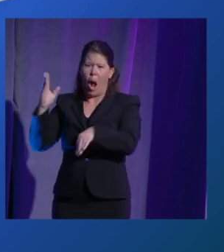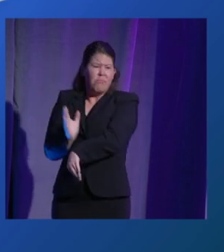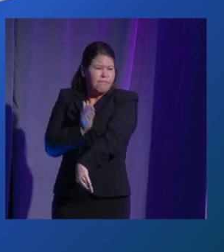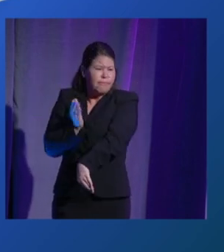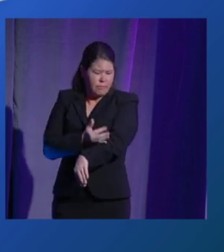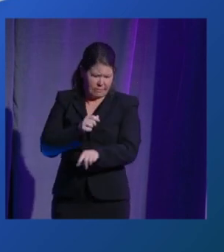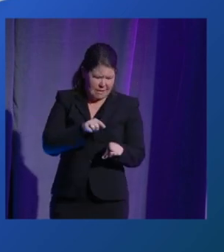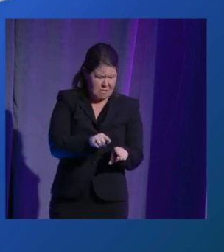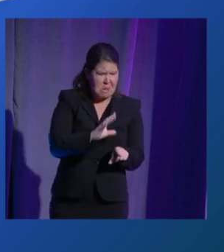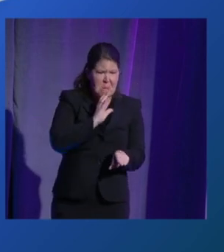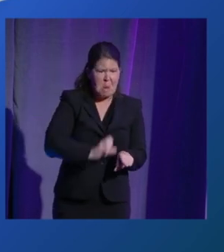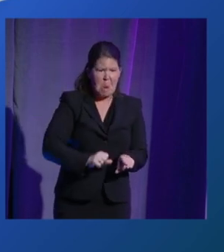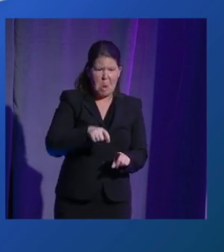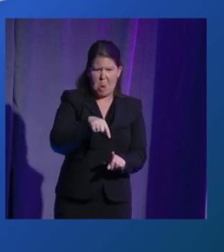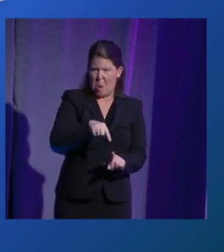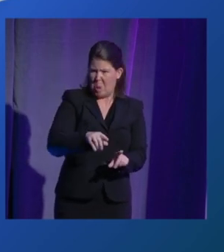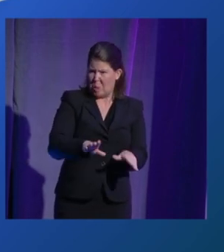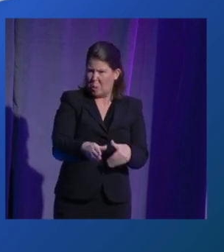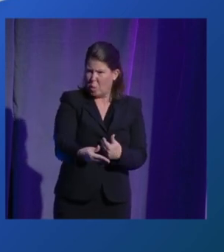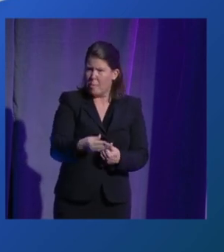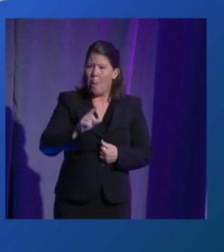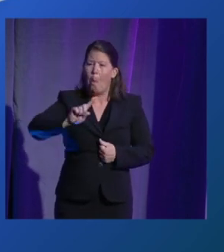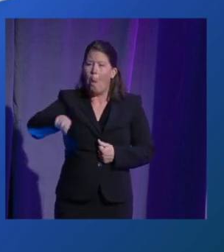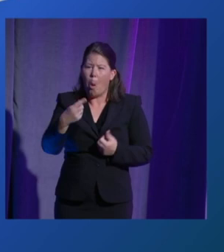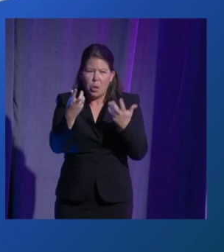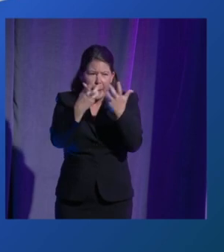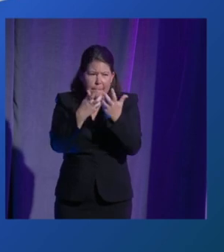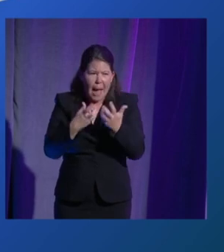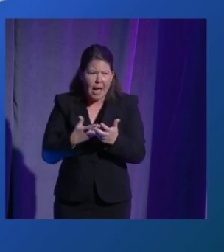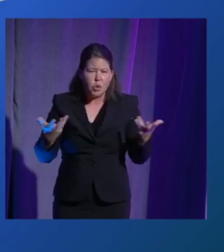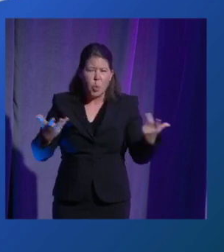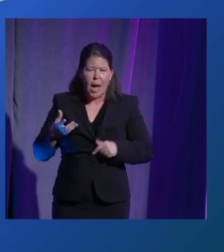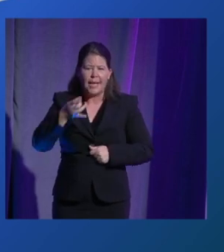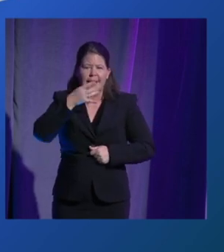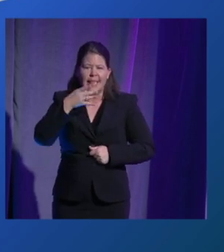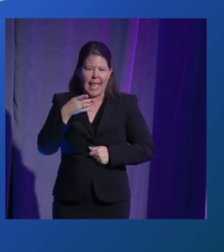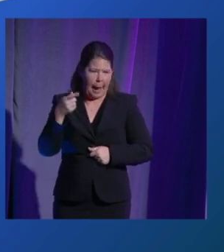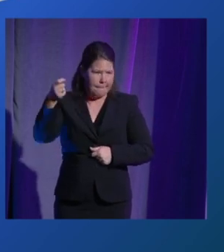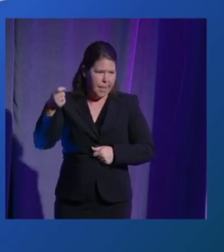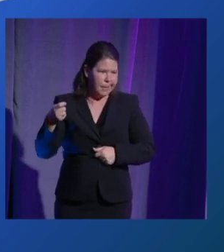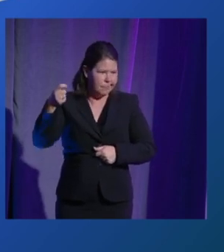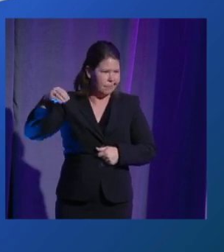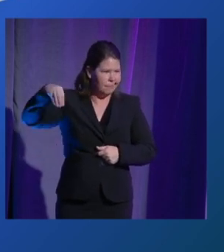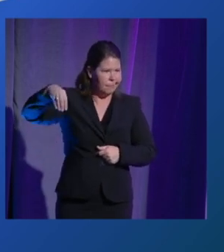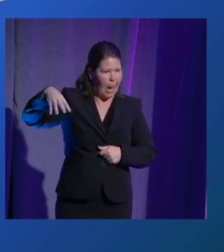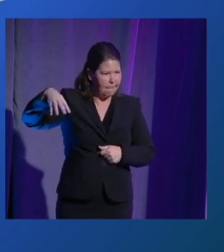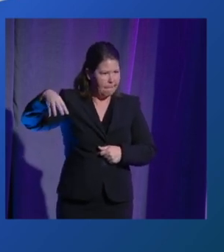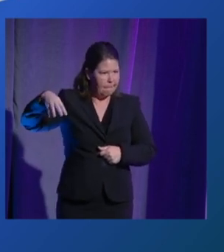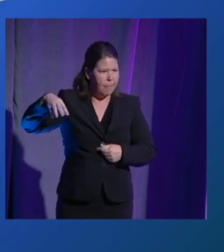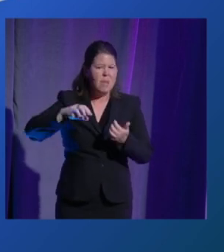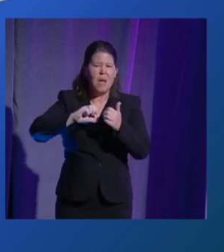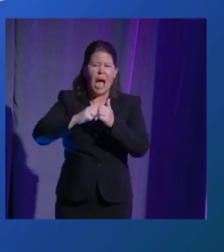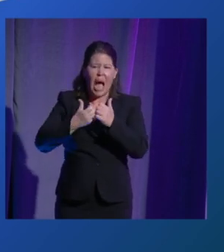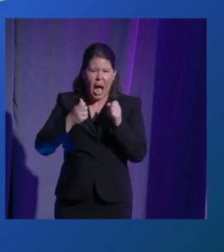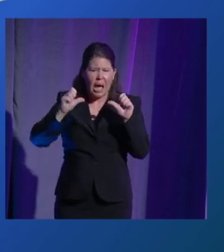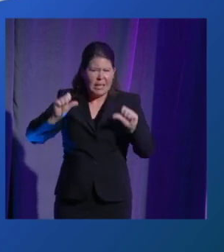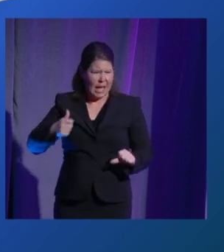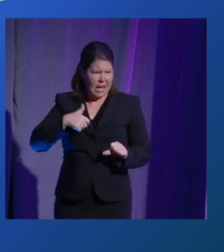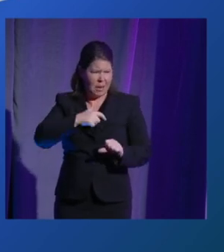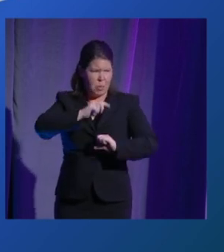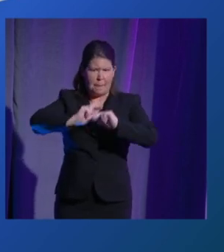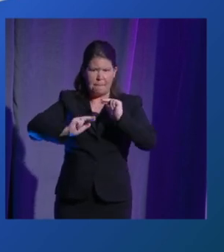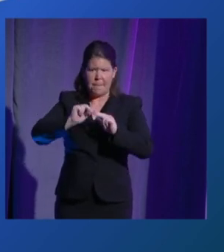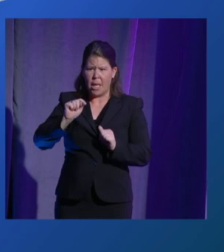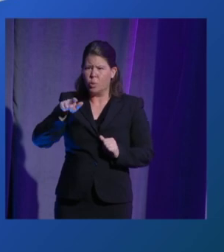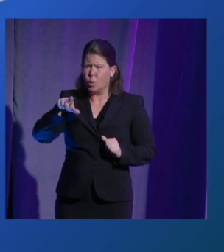only thing that actually matches is the lamp that gets left after the renovation and how can you build tools that can isolate that very very